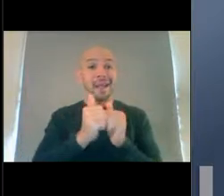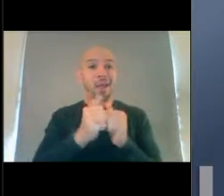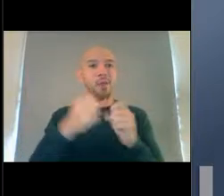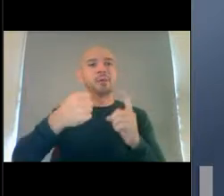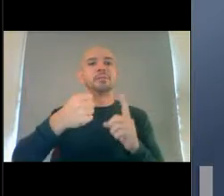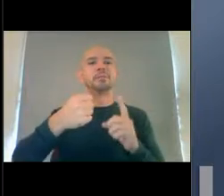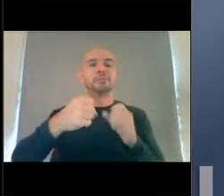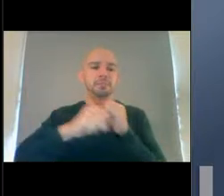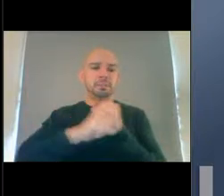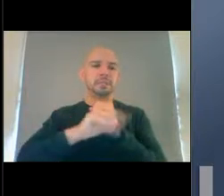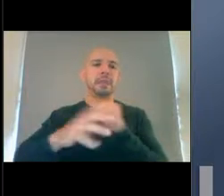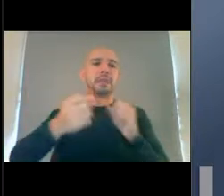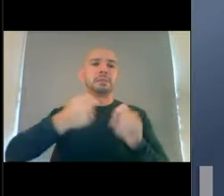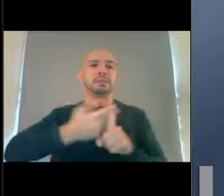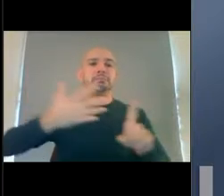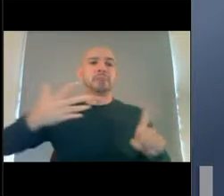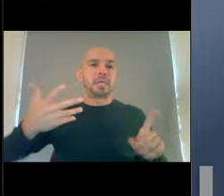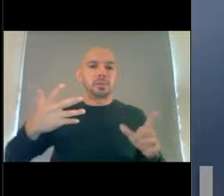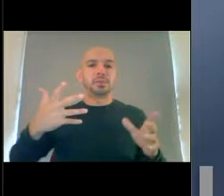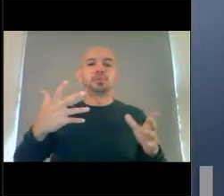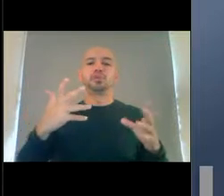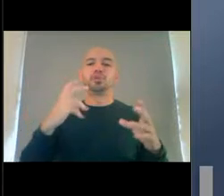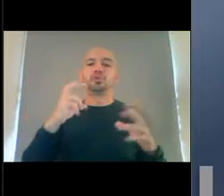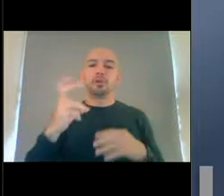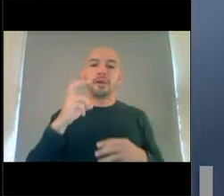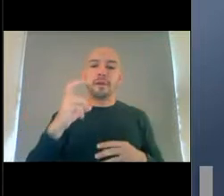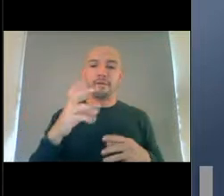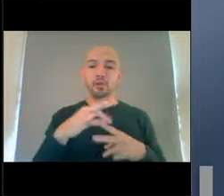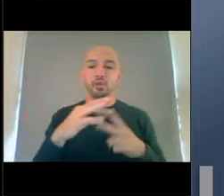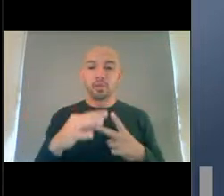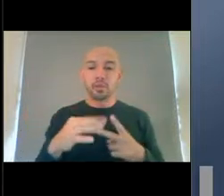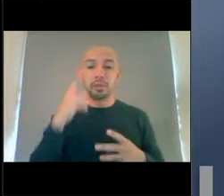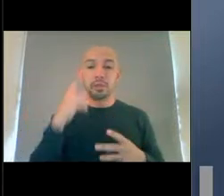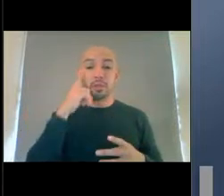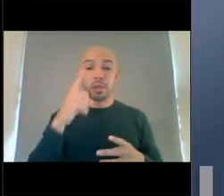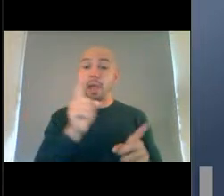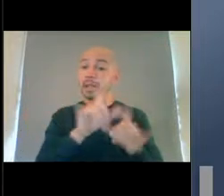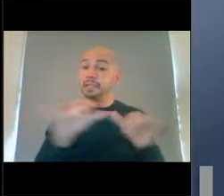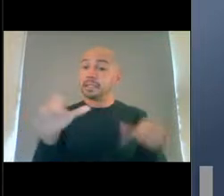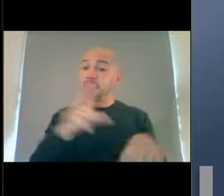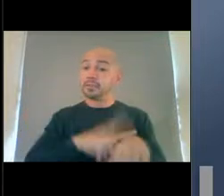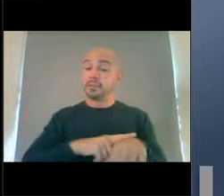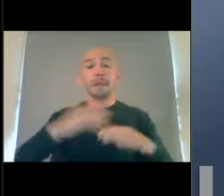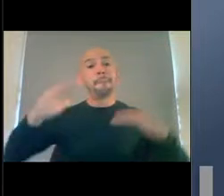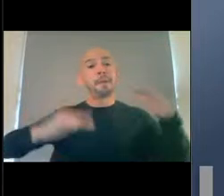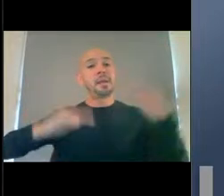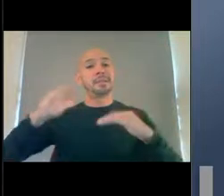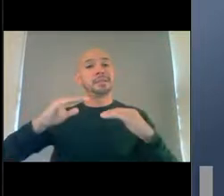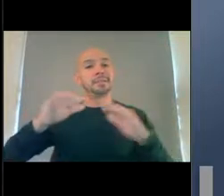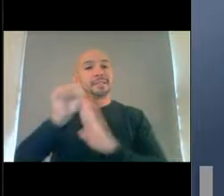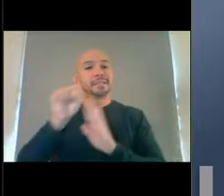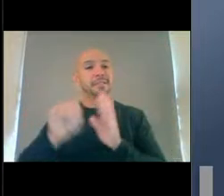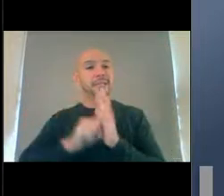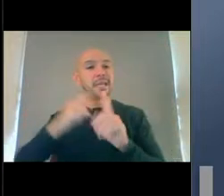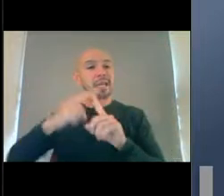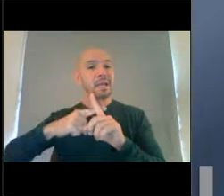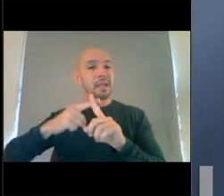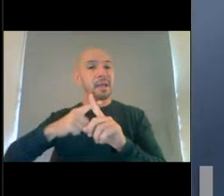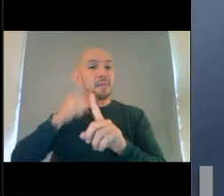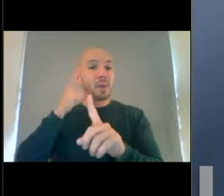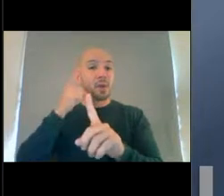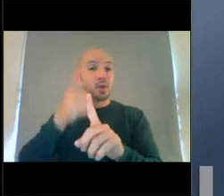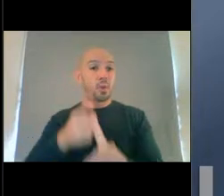quality of life preserving the local community character and balancing the state's climate goals the commission's solutions for congested quarters program